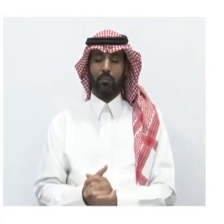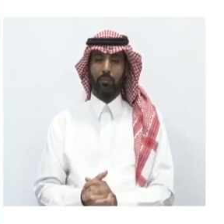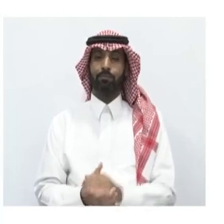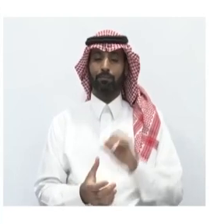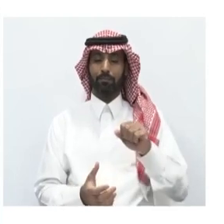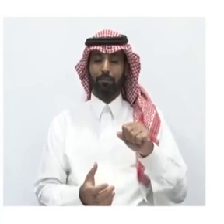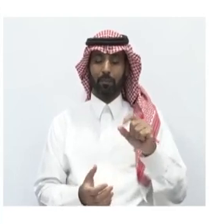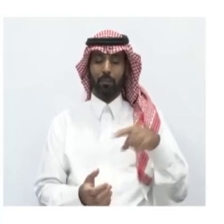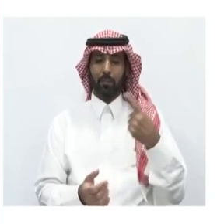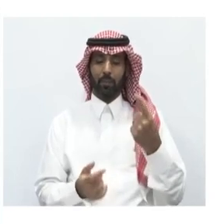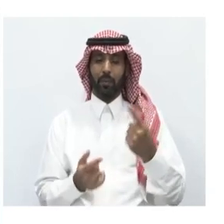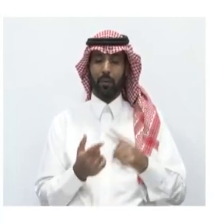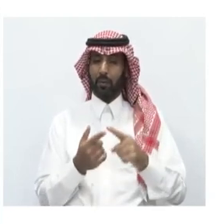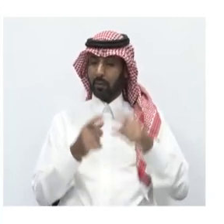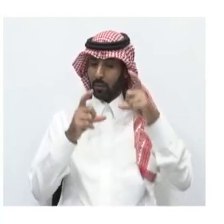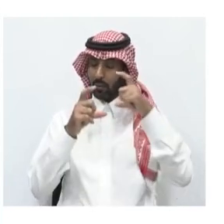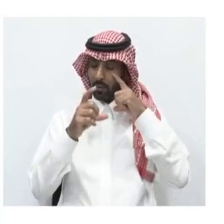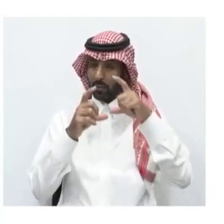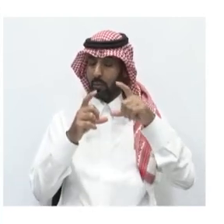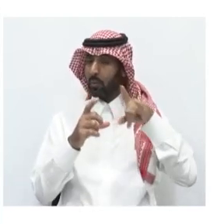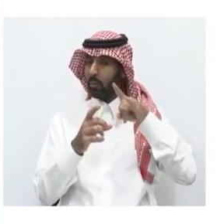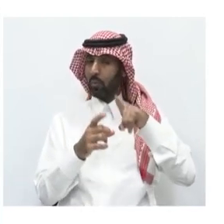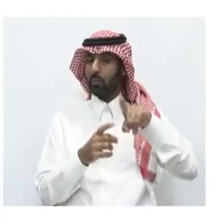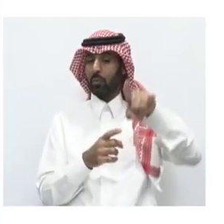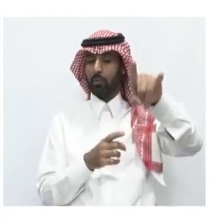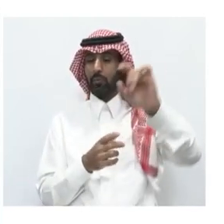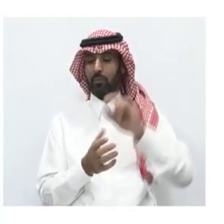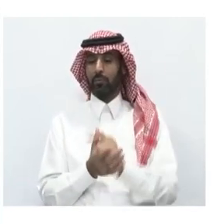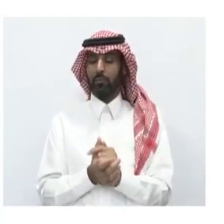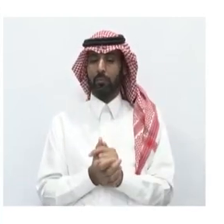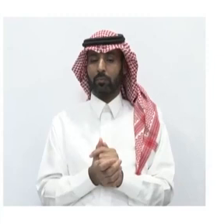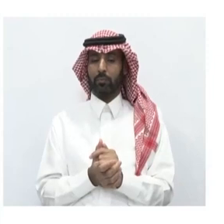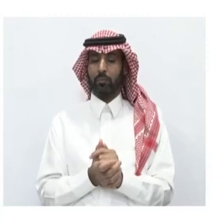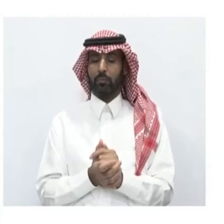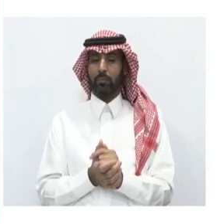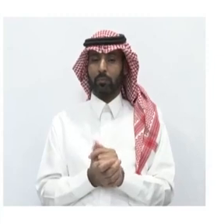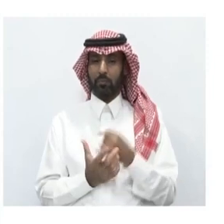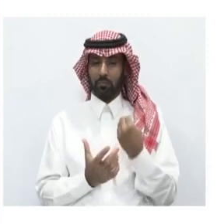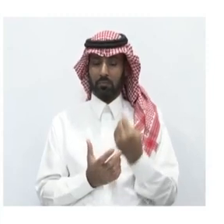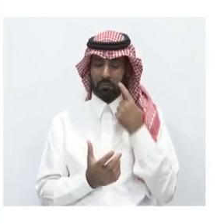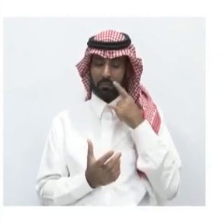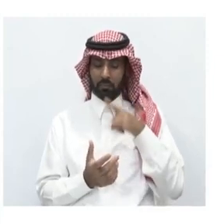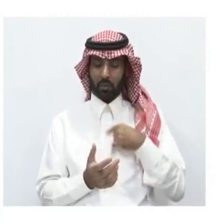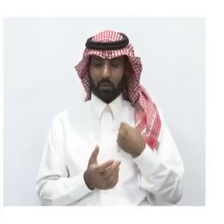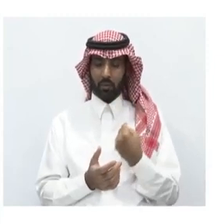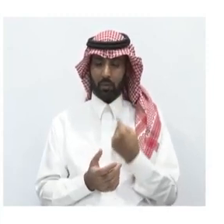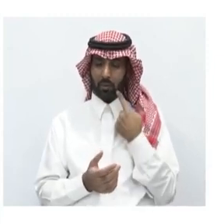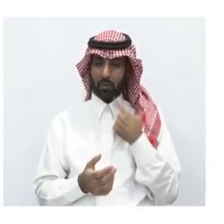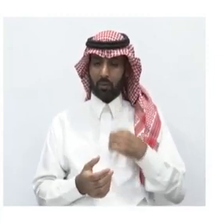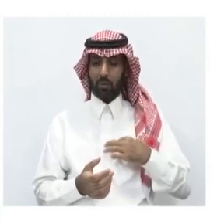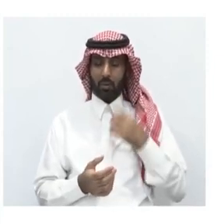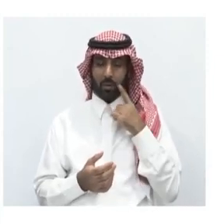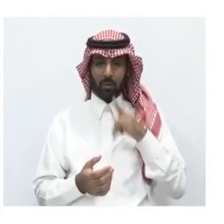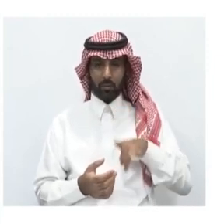Yes, the first picture here, you see a plane flying in the sky. Of course, we all love to go on a plane. Some people are scared